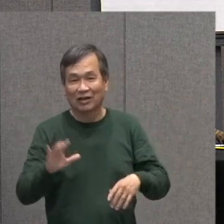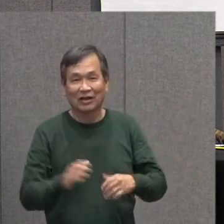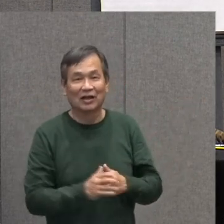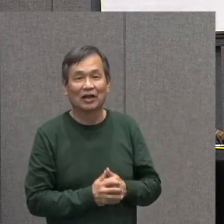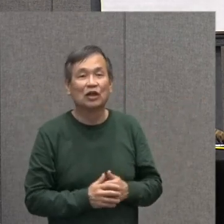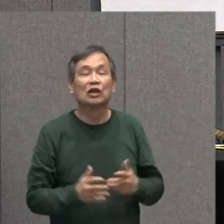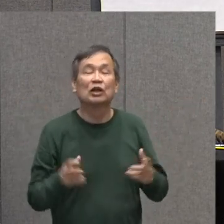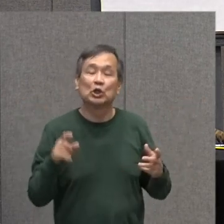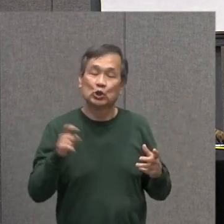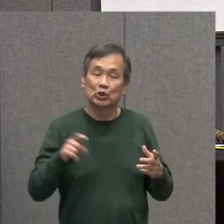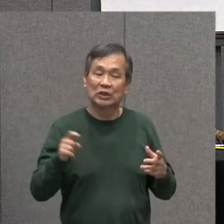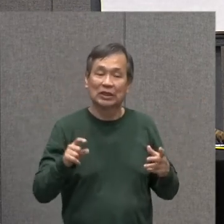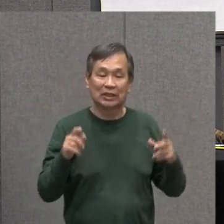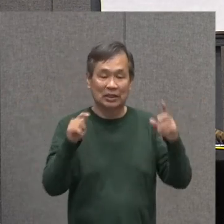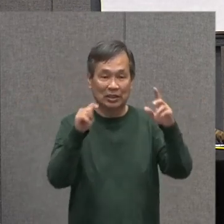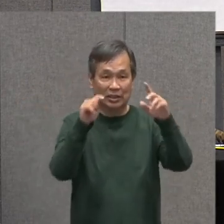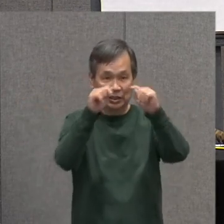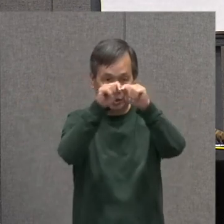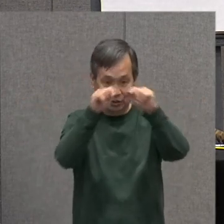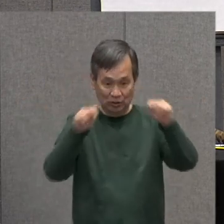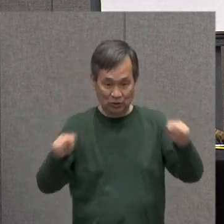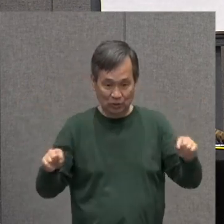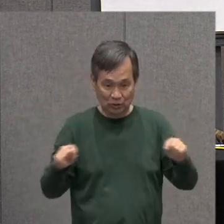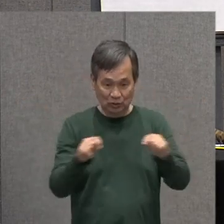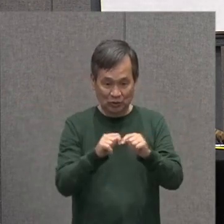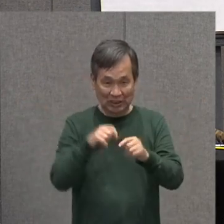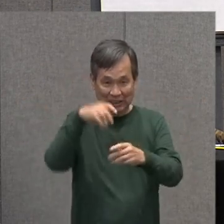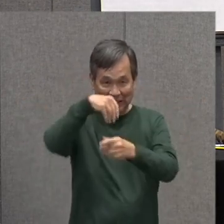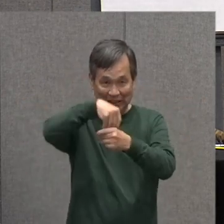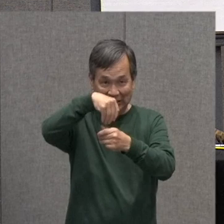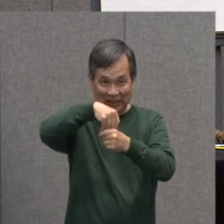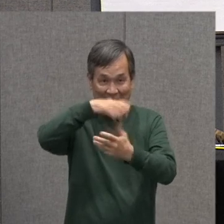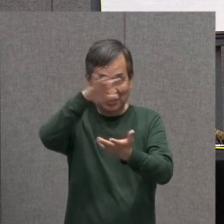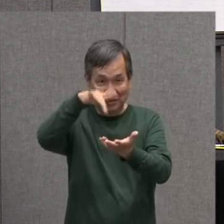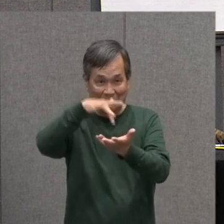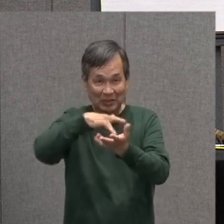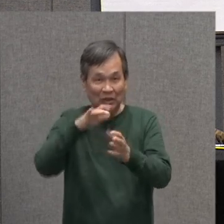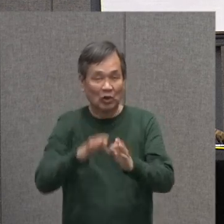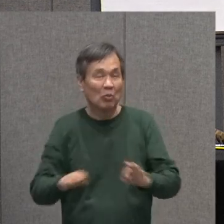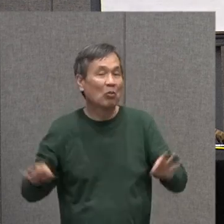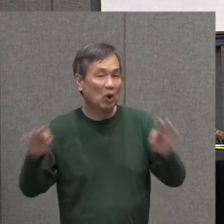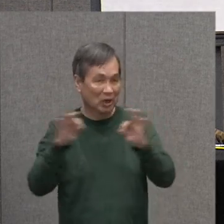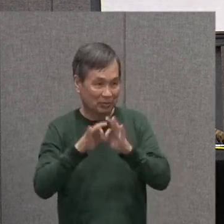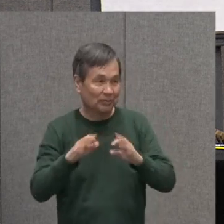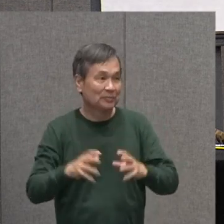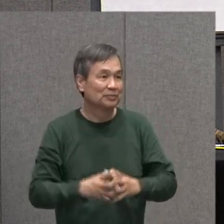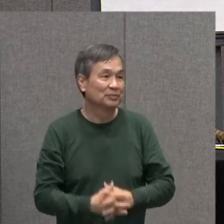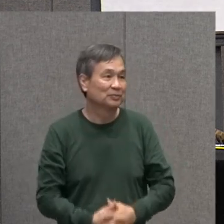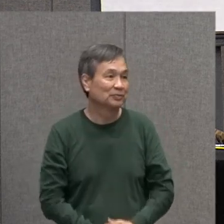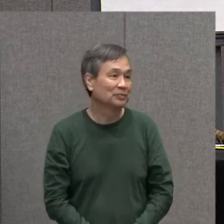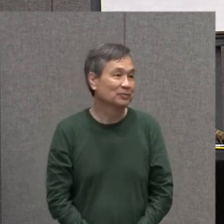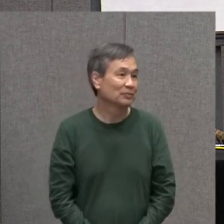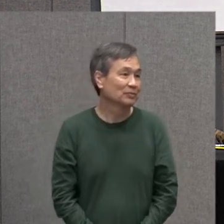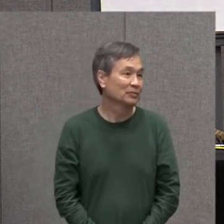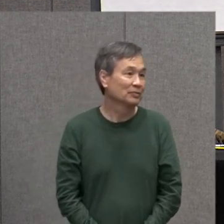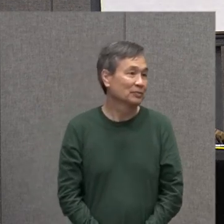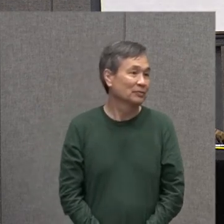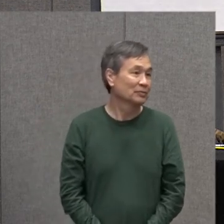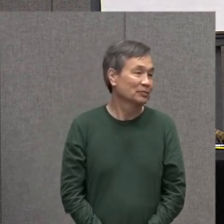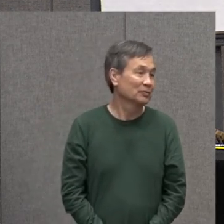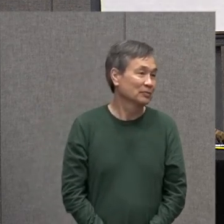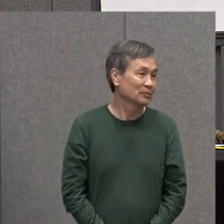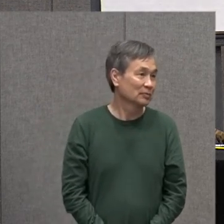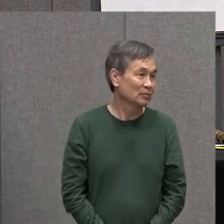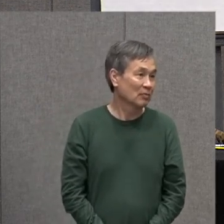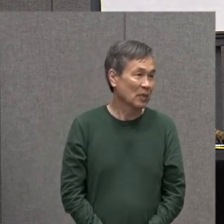triangle. And we need the triangle. The triangle is very important to be attached to this hat. Am I close enough to the center